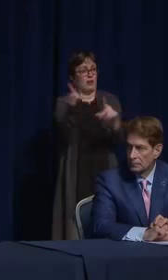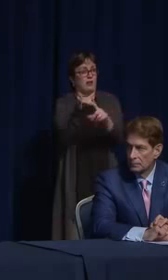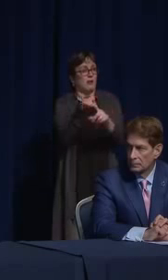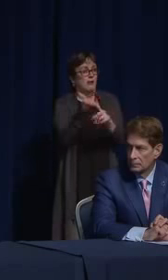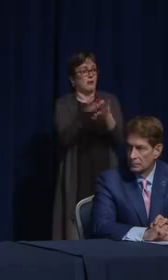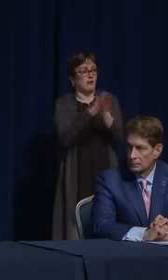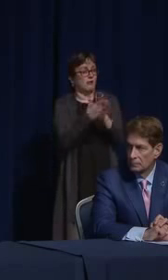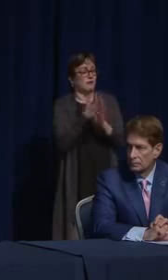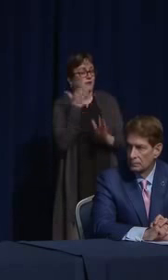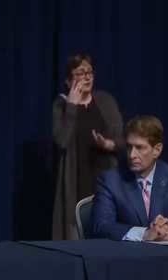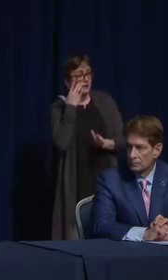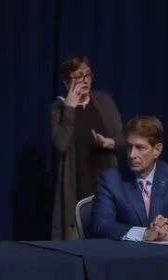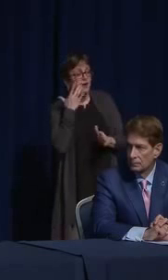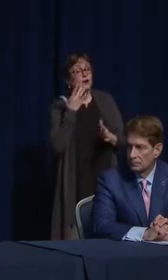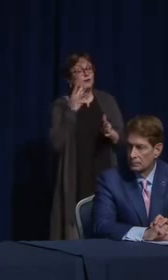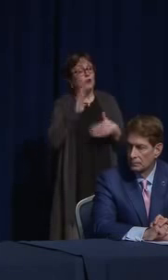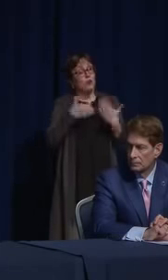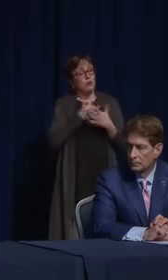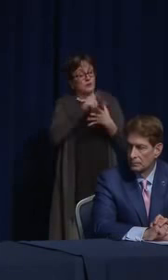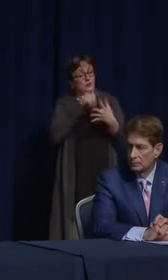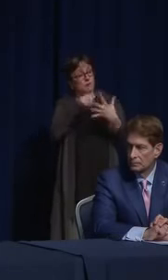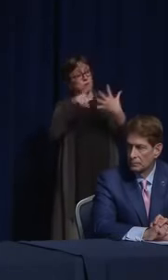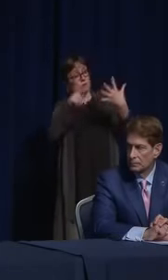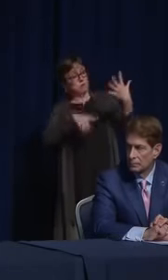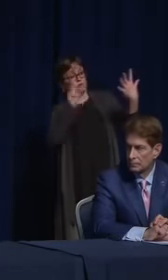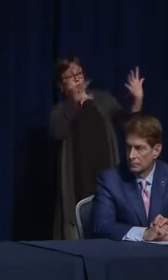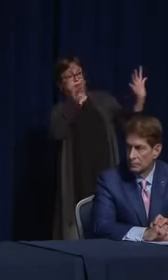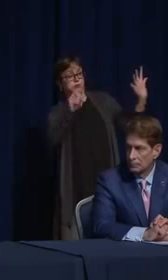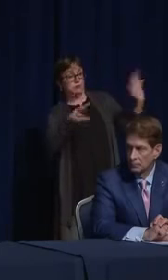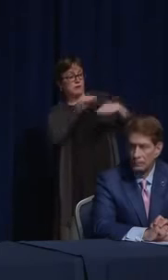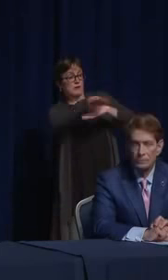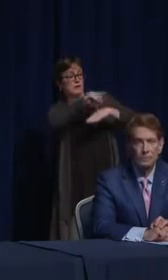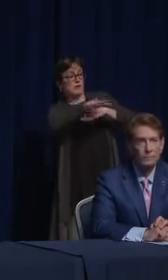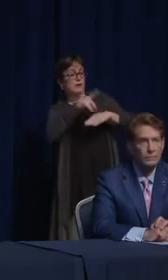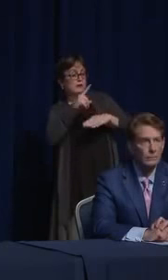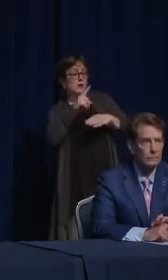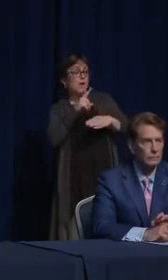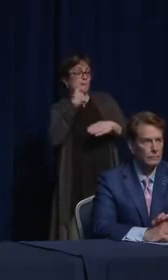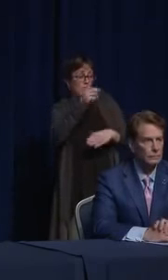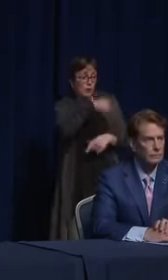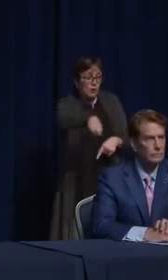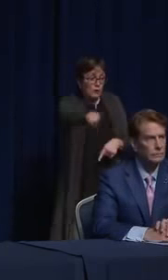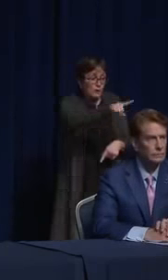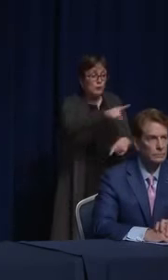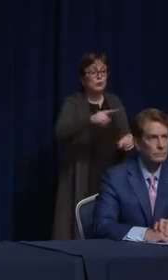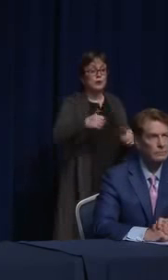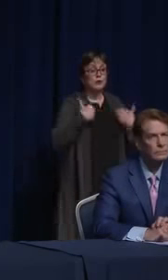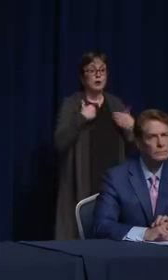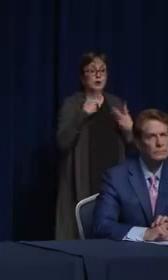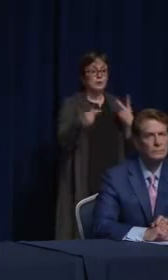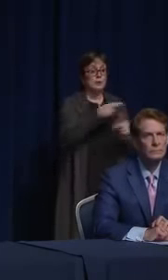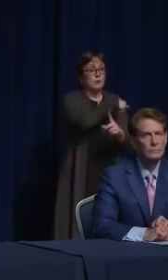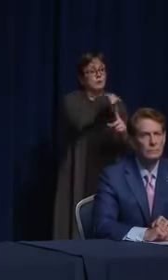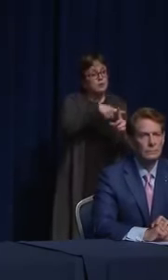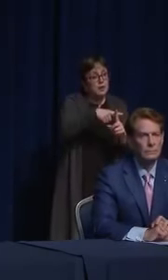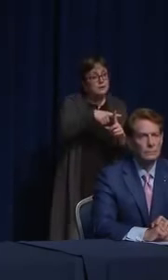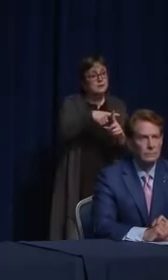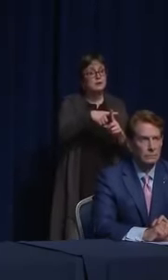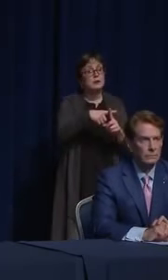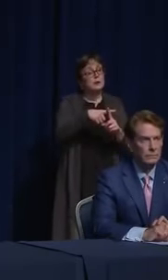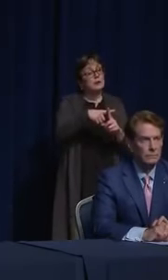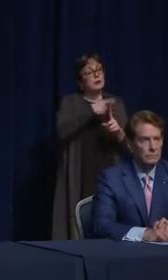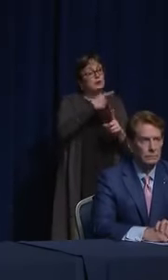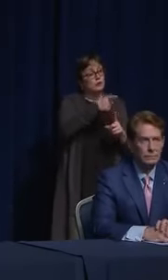applies to you as well, both for your own health as well as for the potential of your passing on